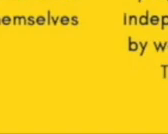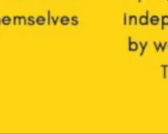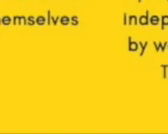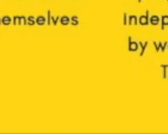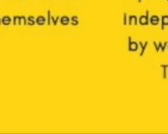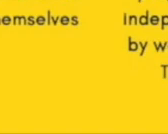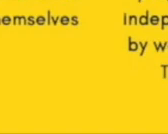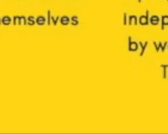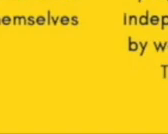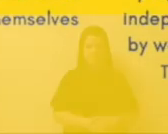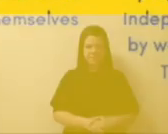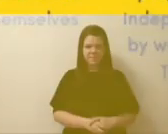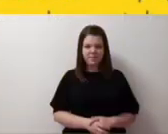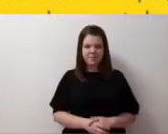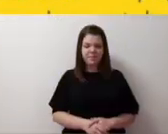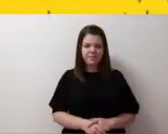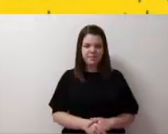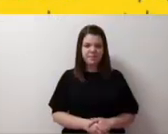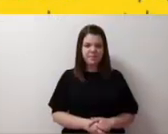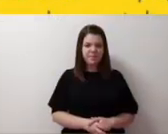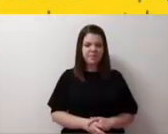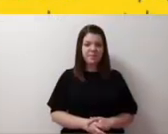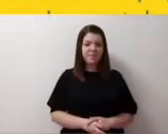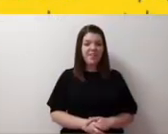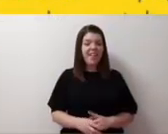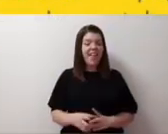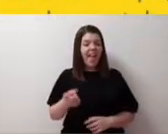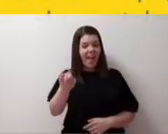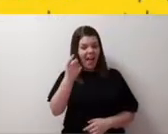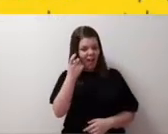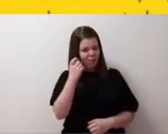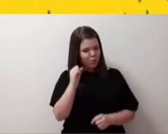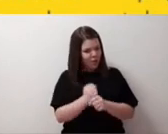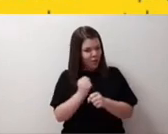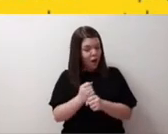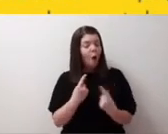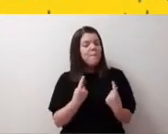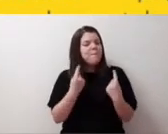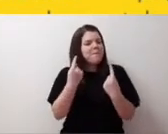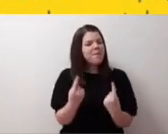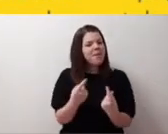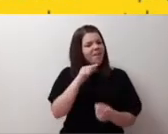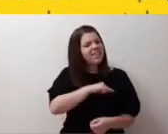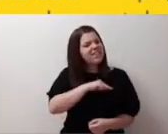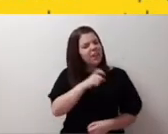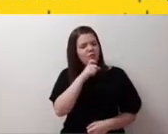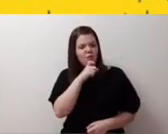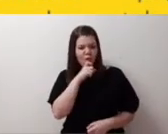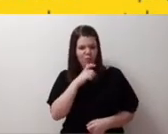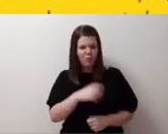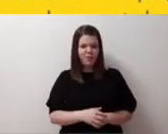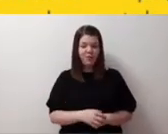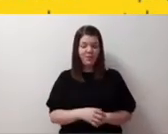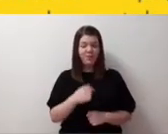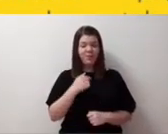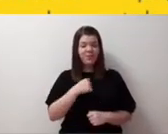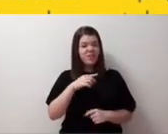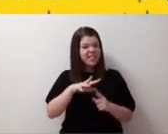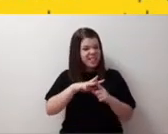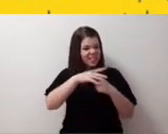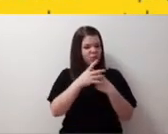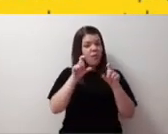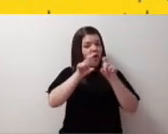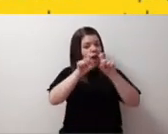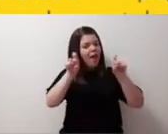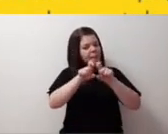The activities: what the student will feel on her or his onboarding first job. I try